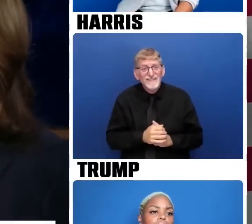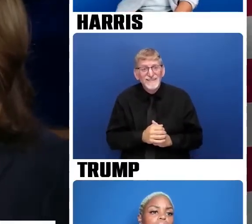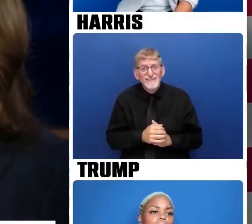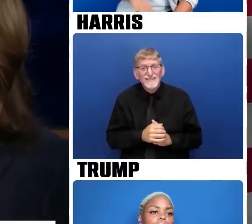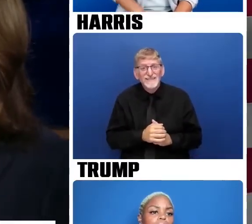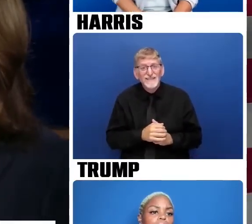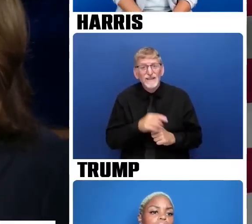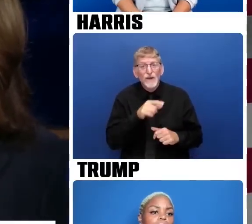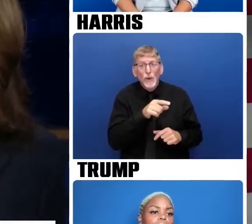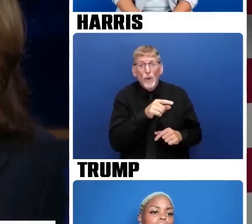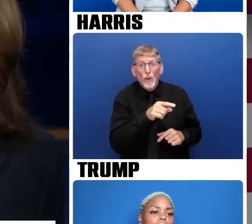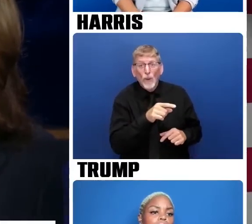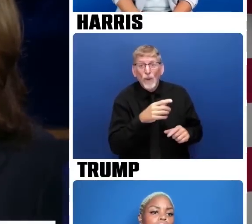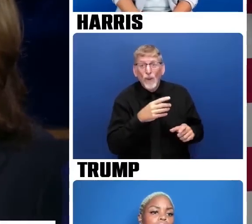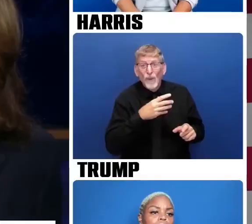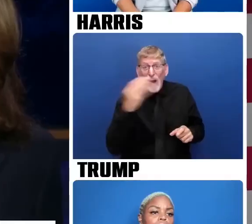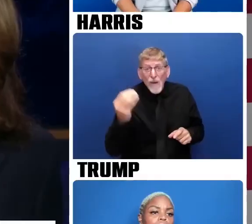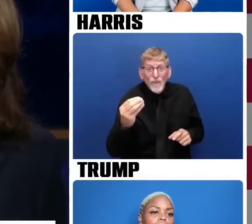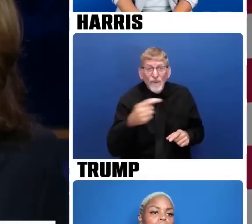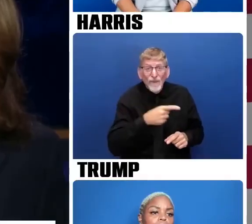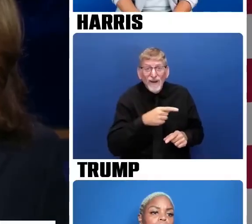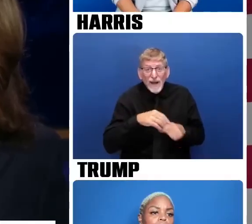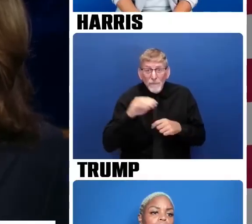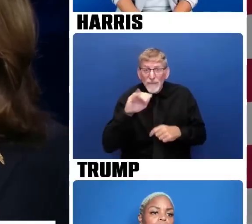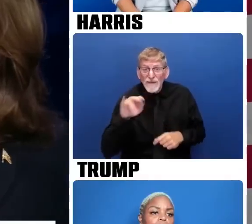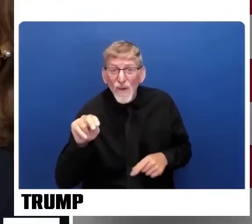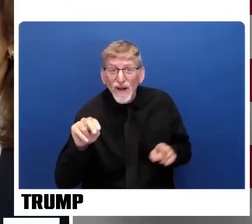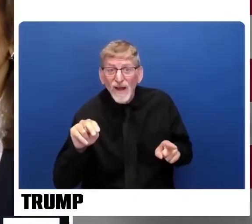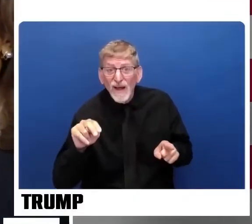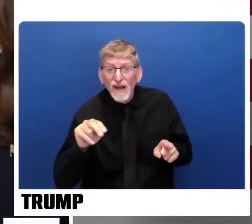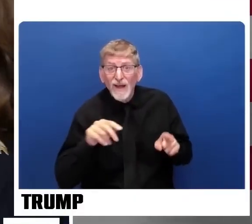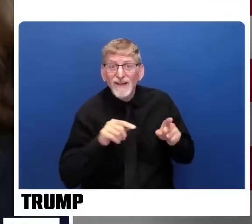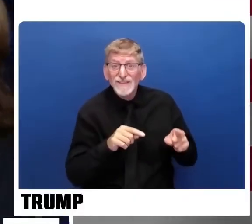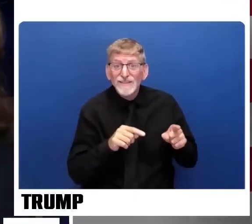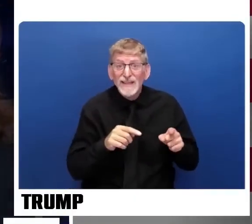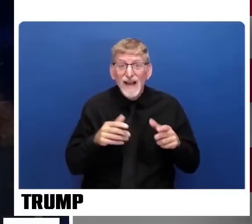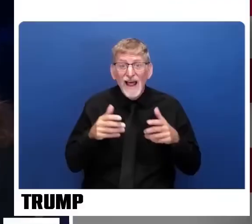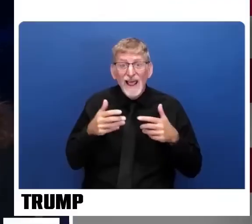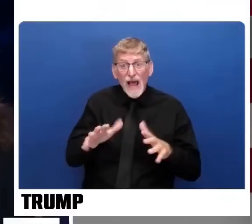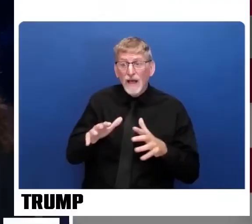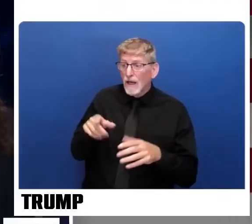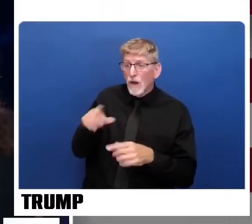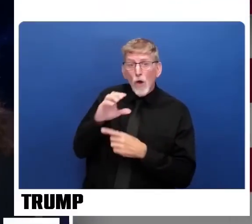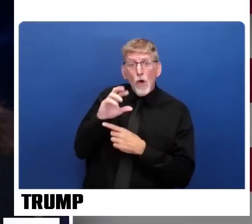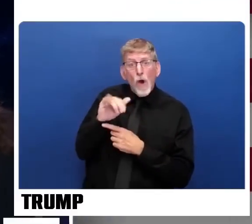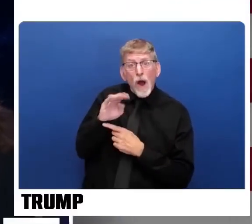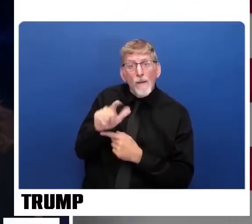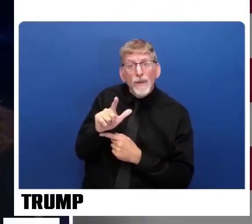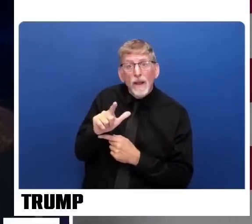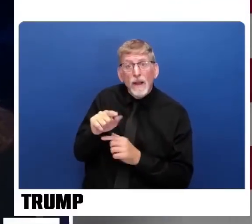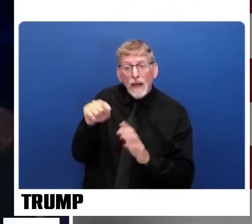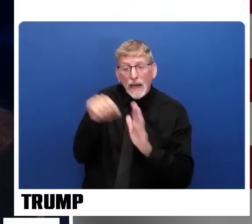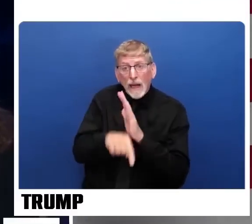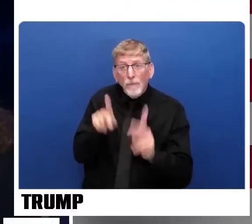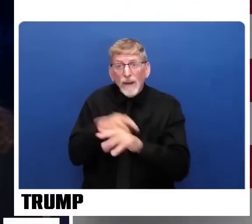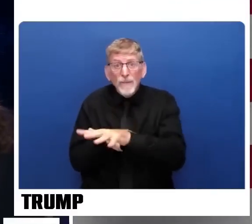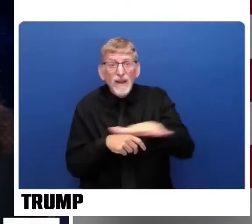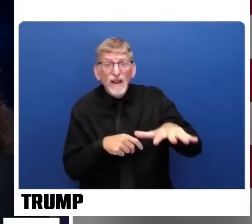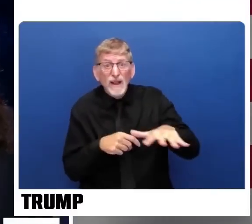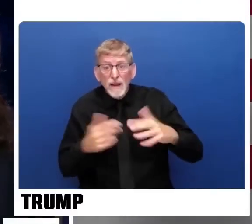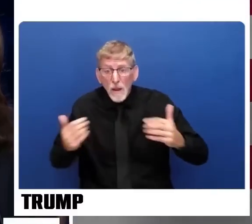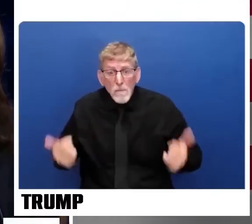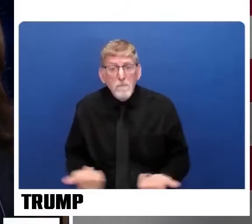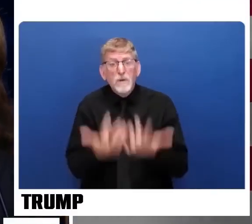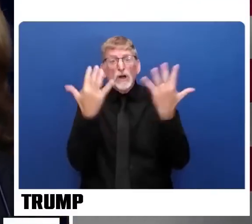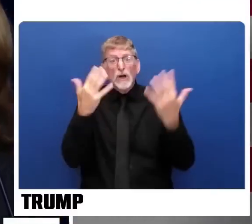in Minnesota and wanted to let criminals that killed people, that burned down Minneapolis, she went out and raised money to get them